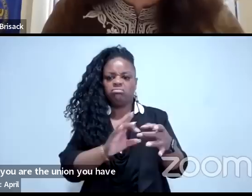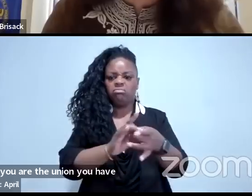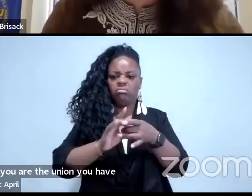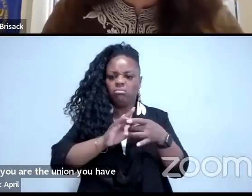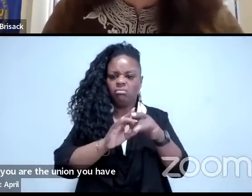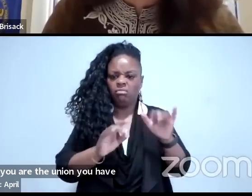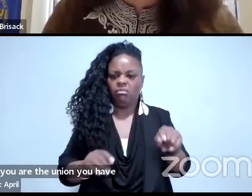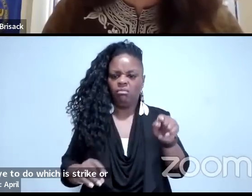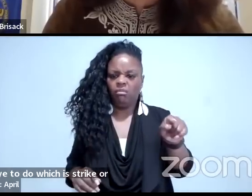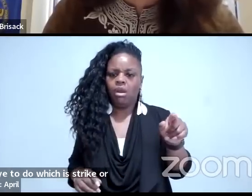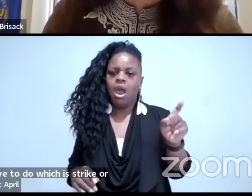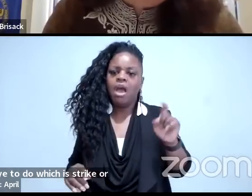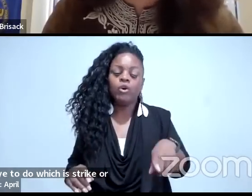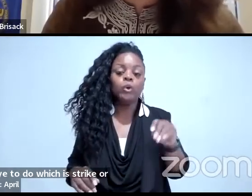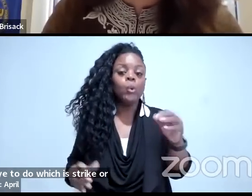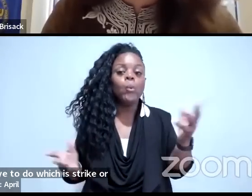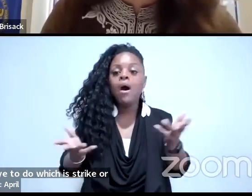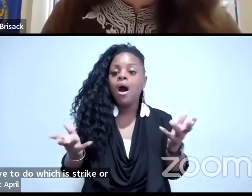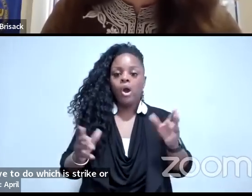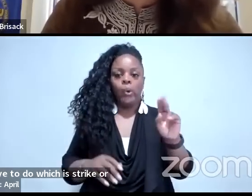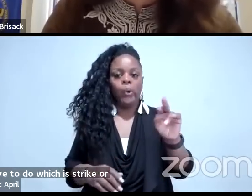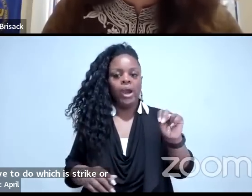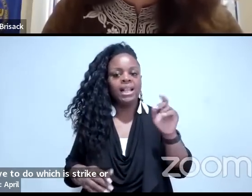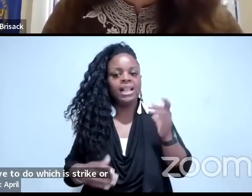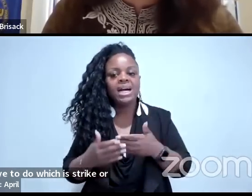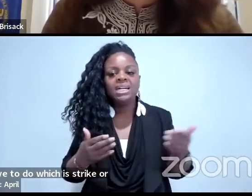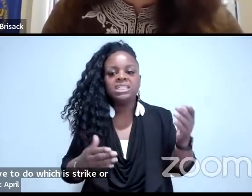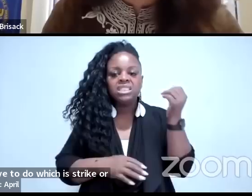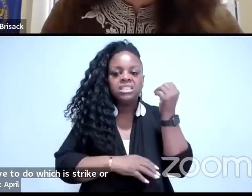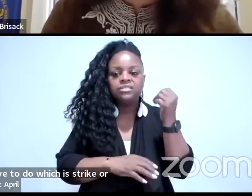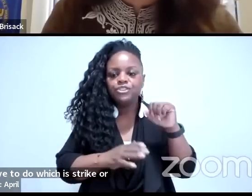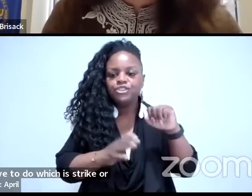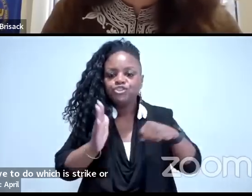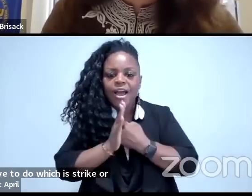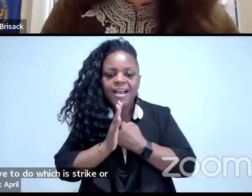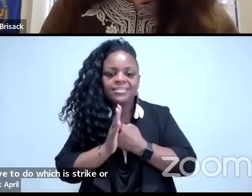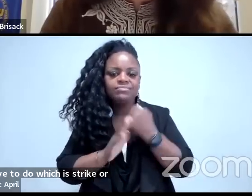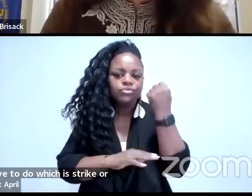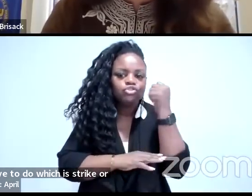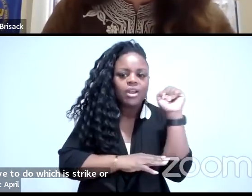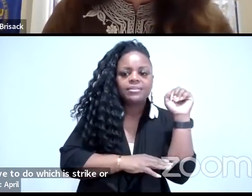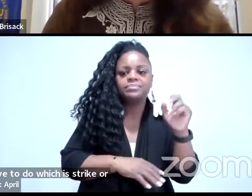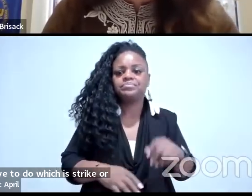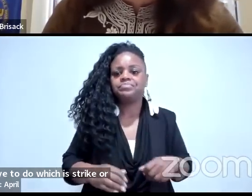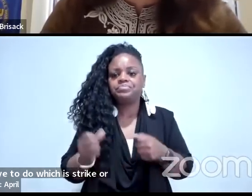consumer support / boycott like the farm workers did. Talk about that for a minute.